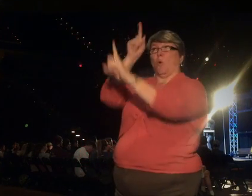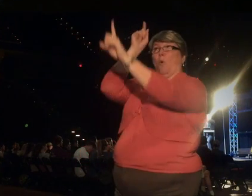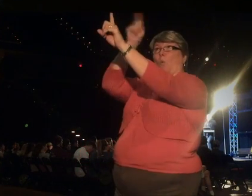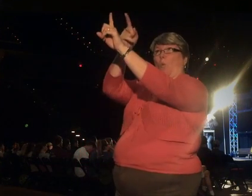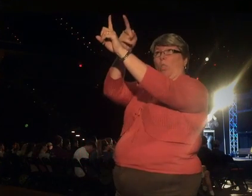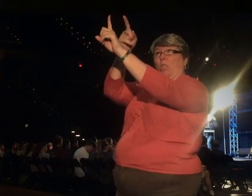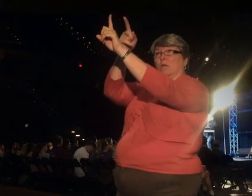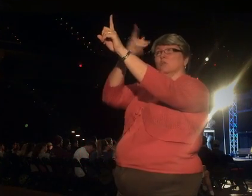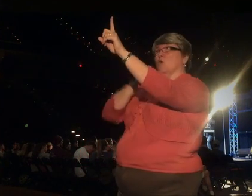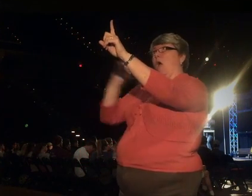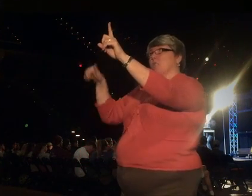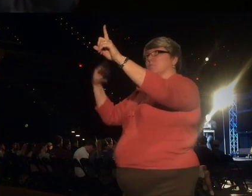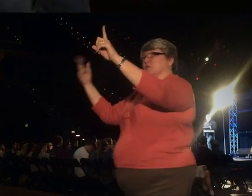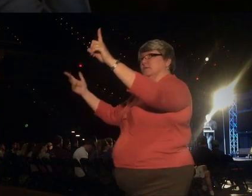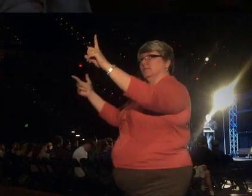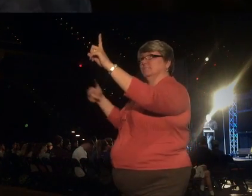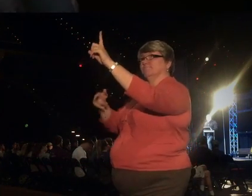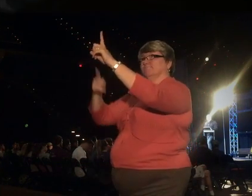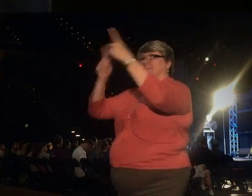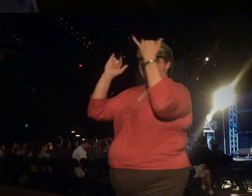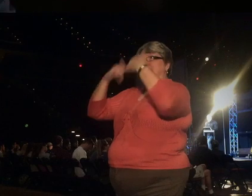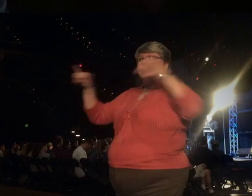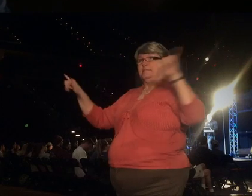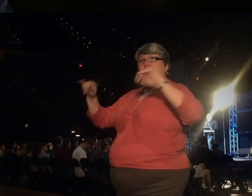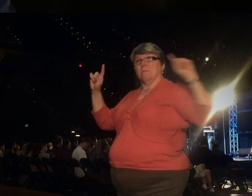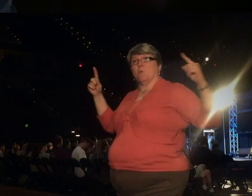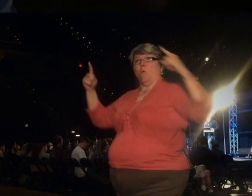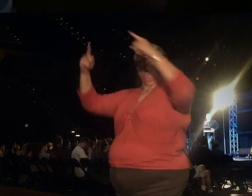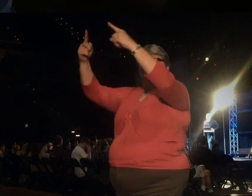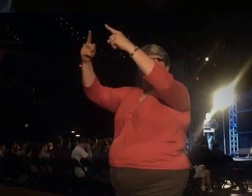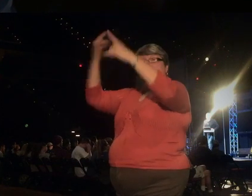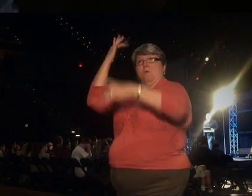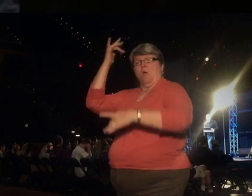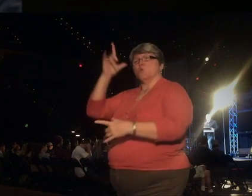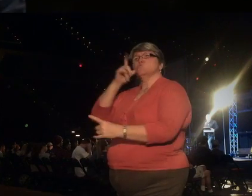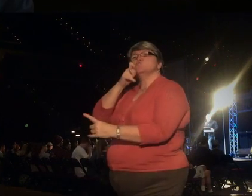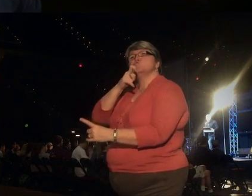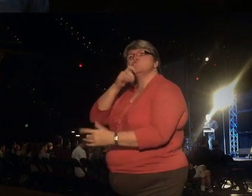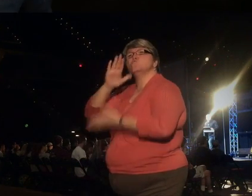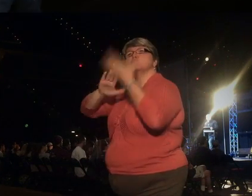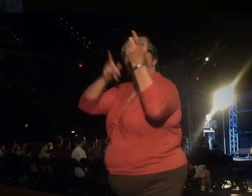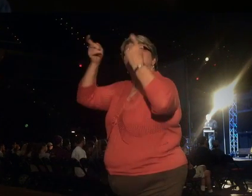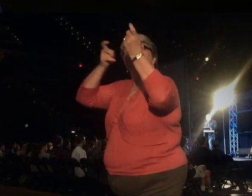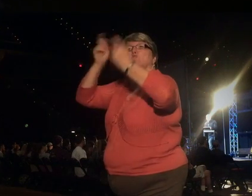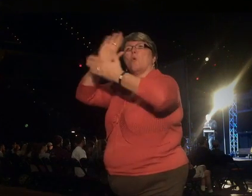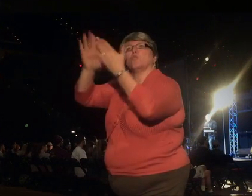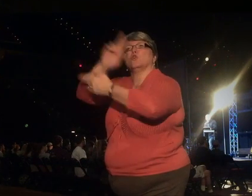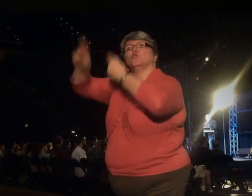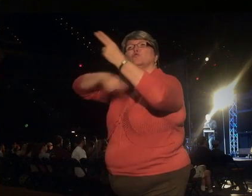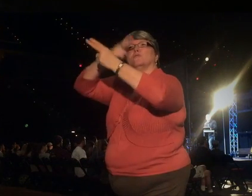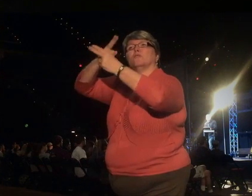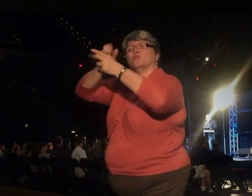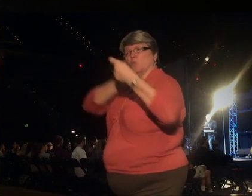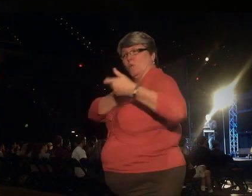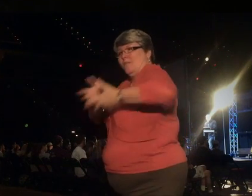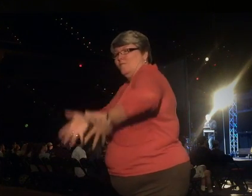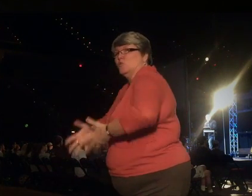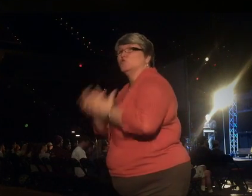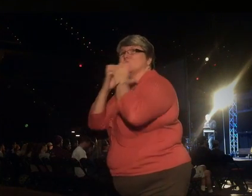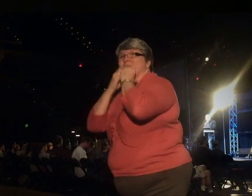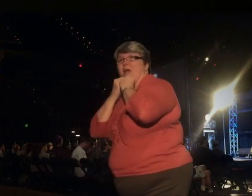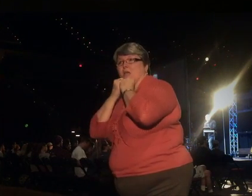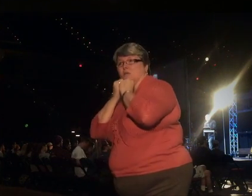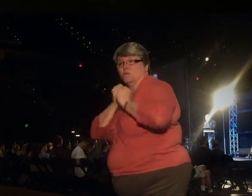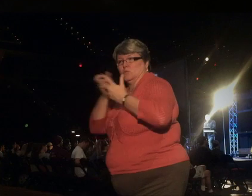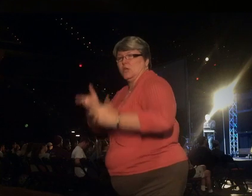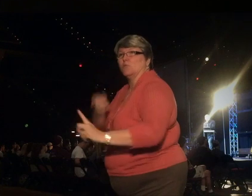you want someone who's sailing towards that same star, right? Because who you think runs the universe will inform your values, which will shape your